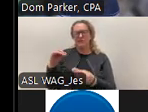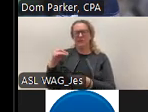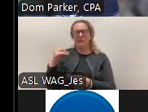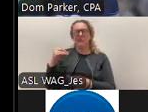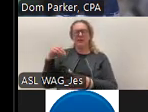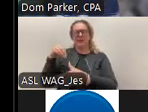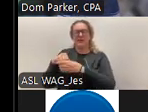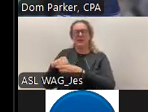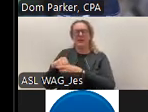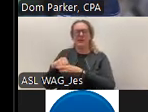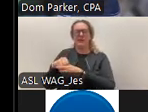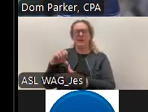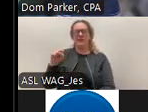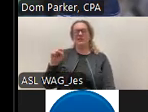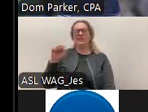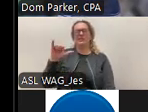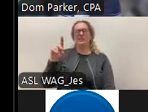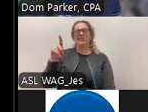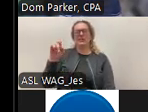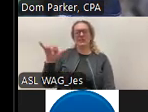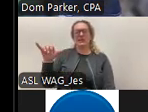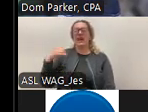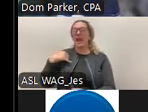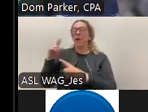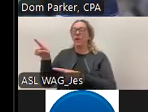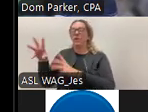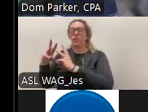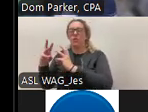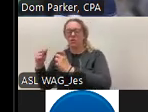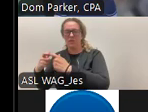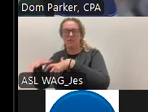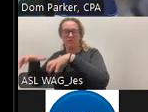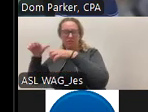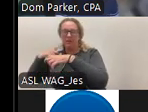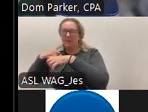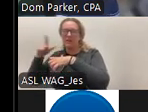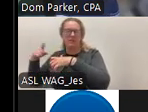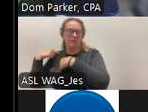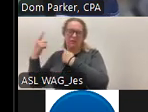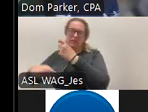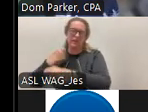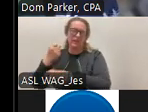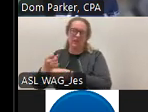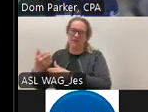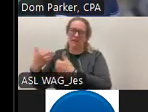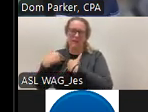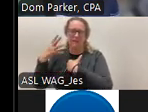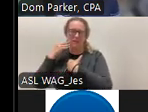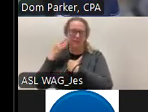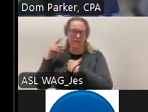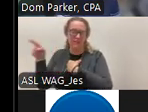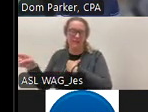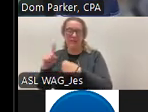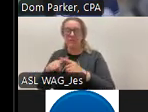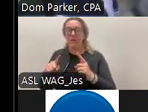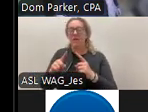Sydney. The Vision Pro has every single accessibility option that Apple has had through the years. And the Vision Pro voiceover